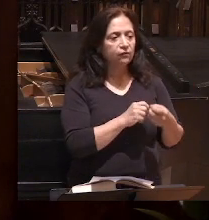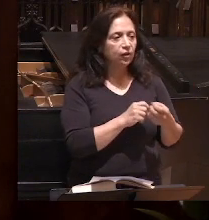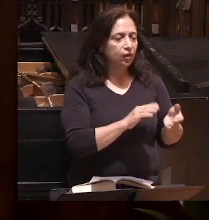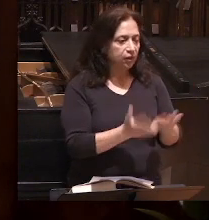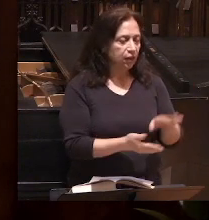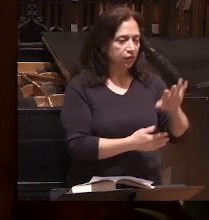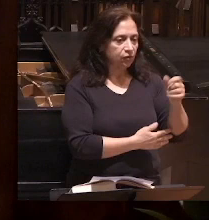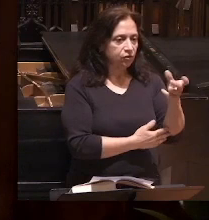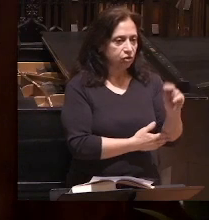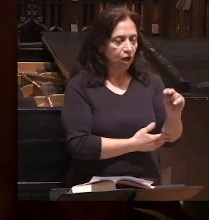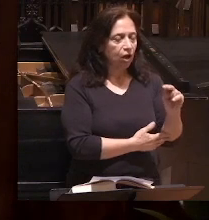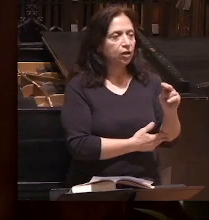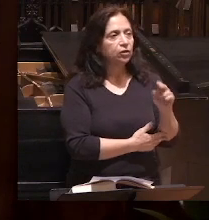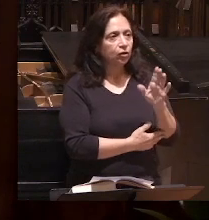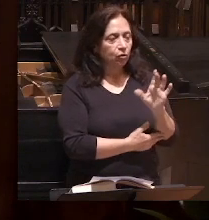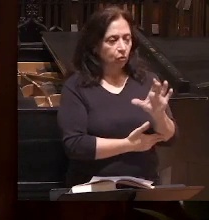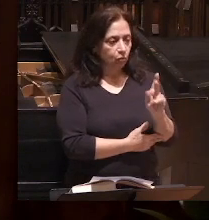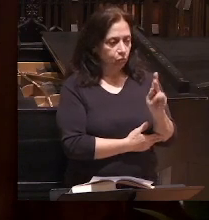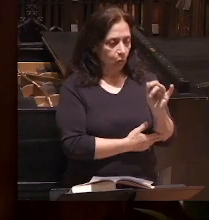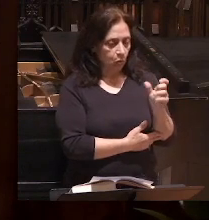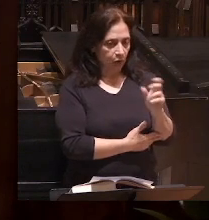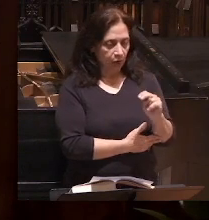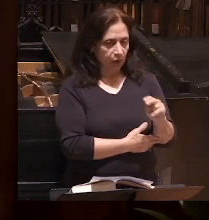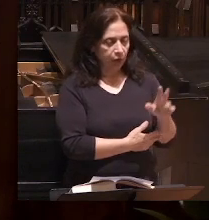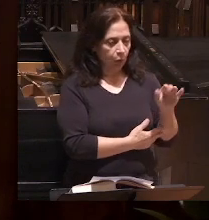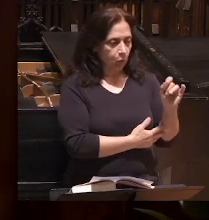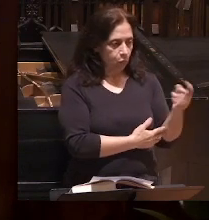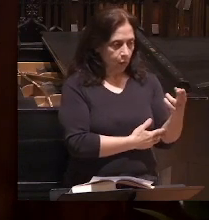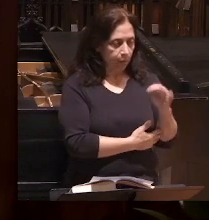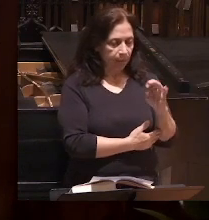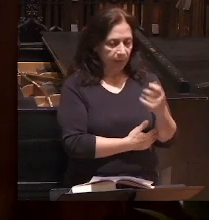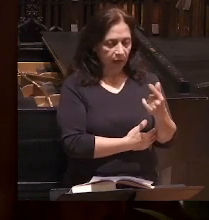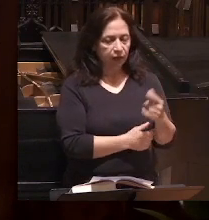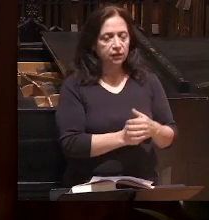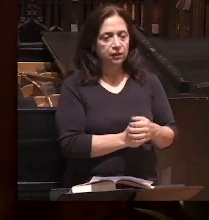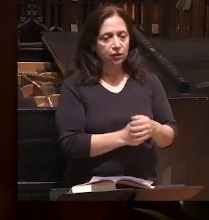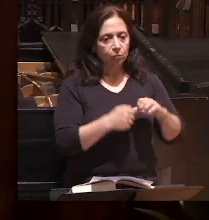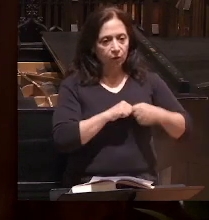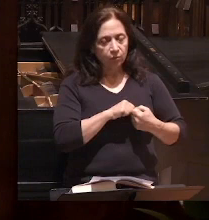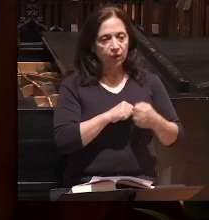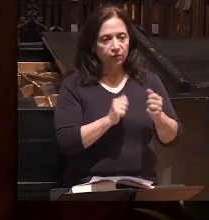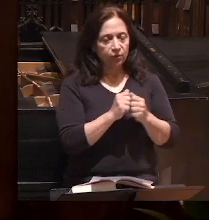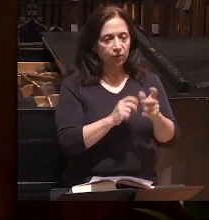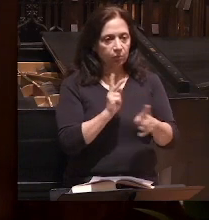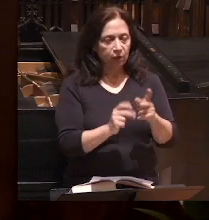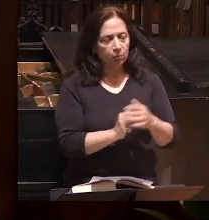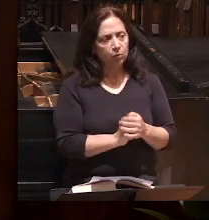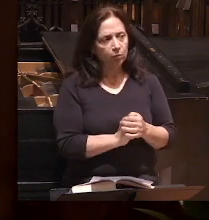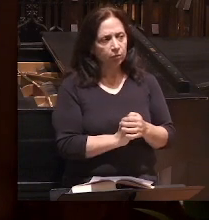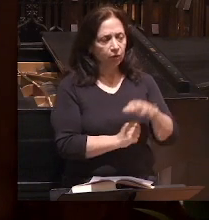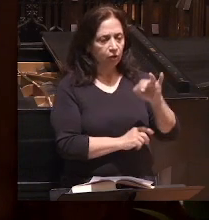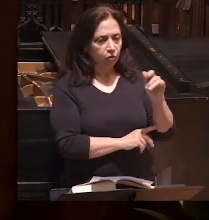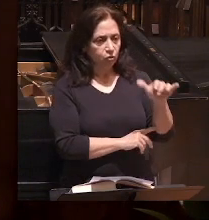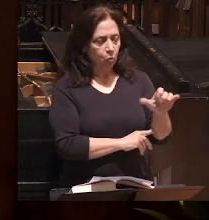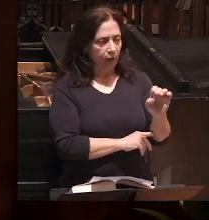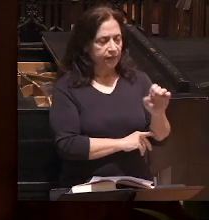Cronin. We grieve with Betty and their family. We grieve with those who love Julie Slimmons, who